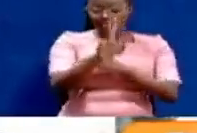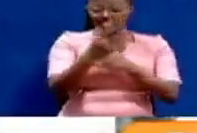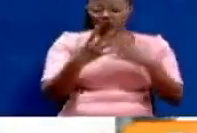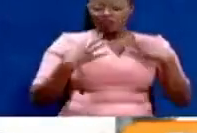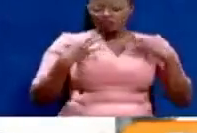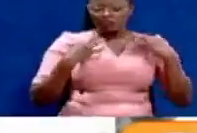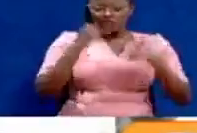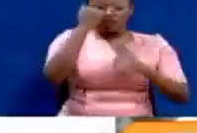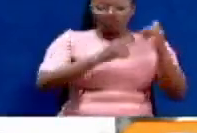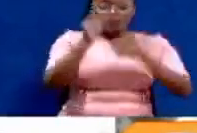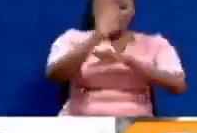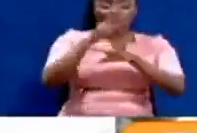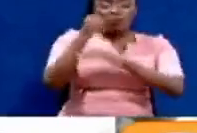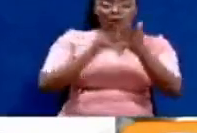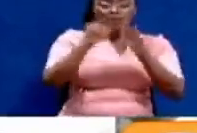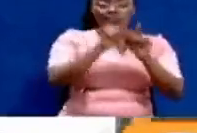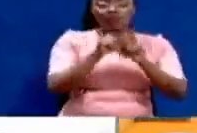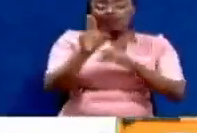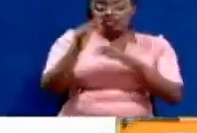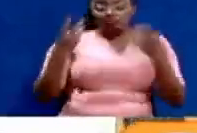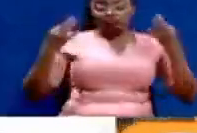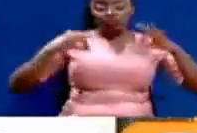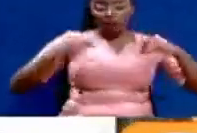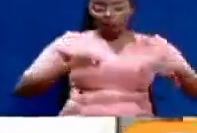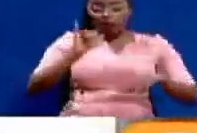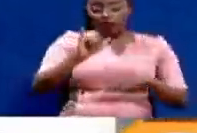to the final user who buys the clothes and wears them.